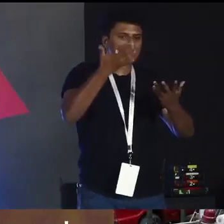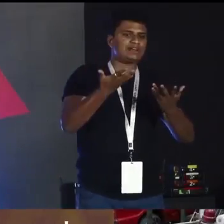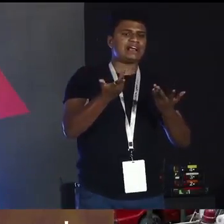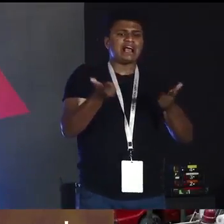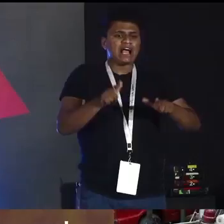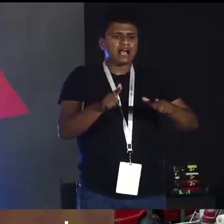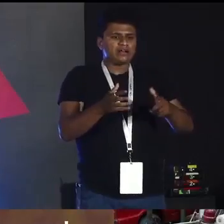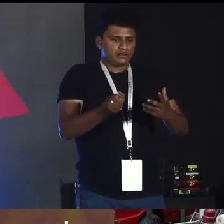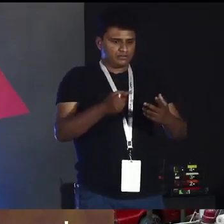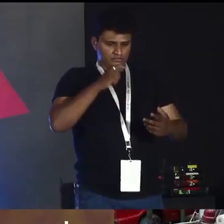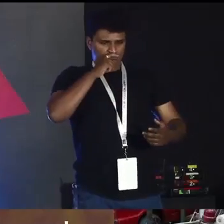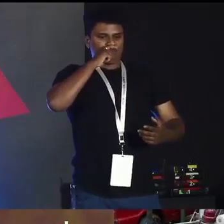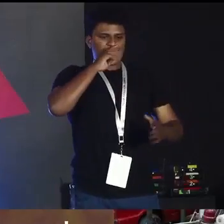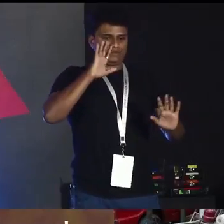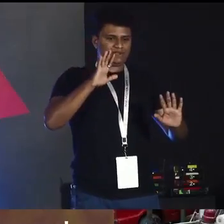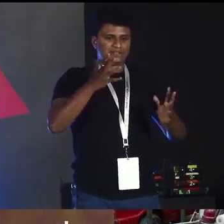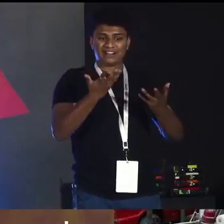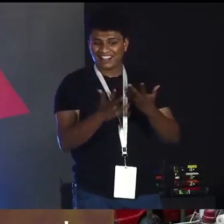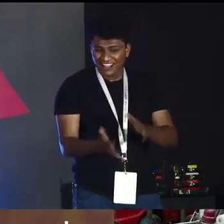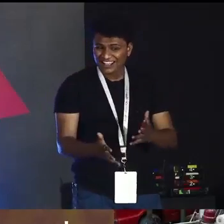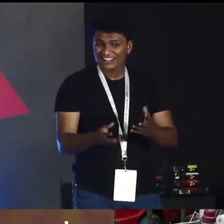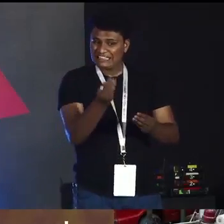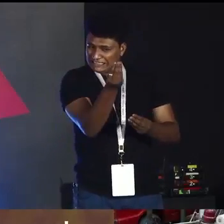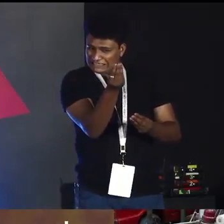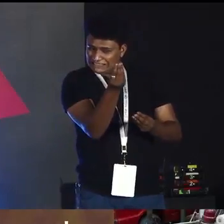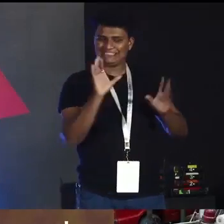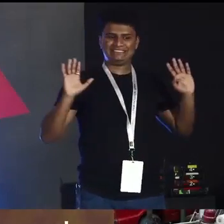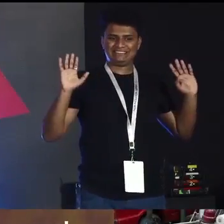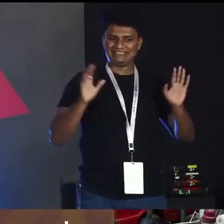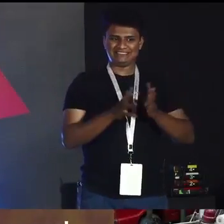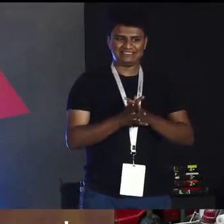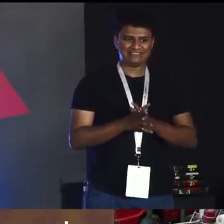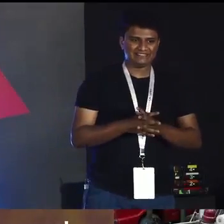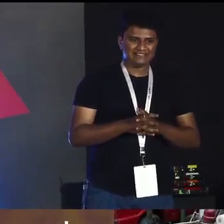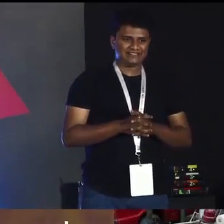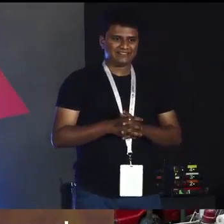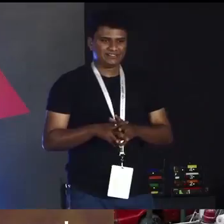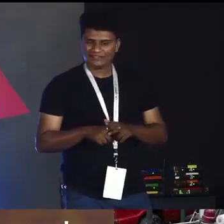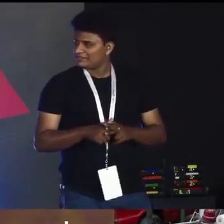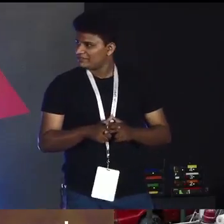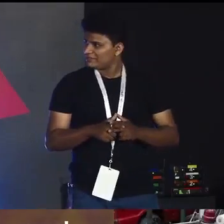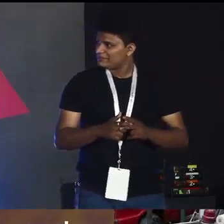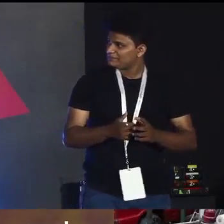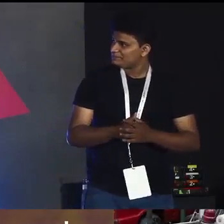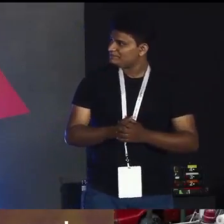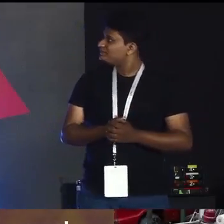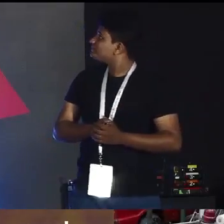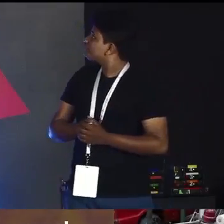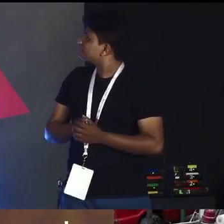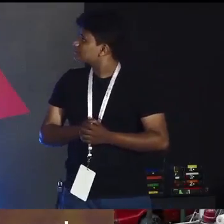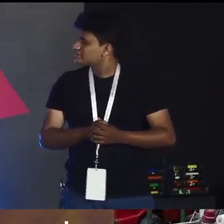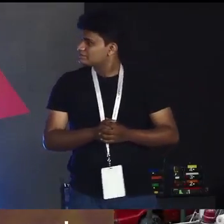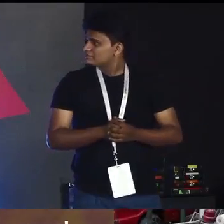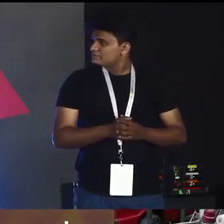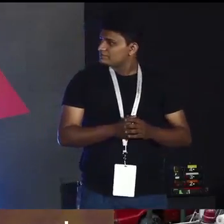their self-respect, is their dignity. You do not find beggars in the villages. Begging is a city phenomena. That's where this beautiful, you